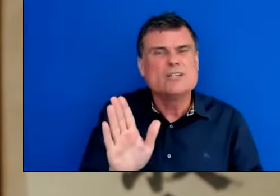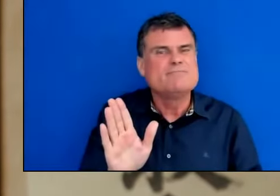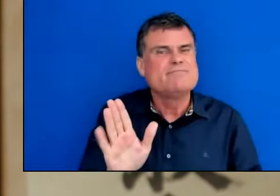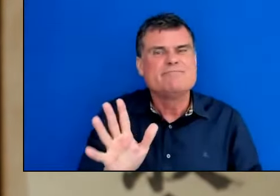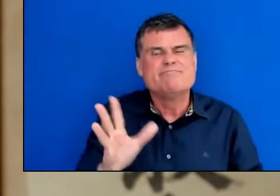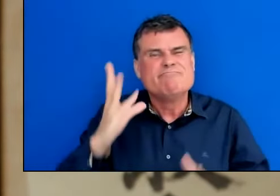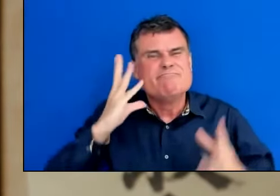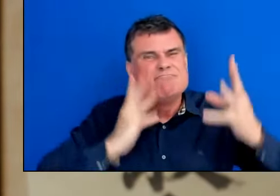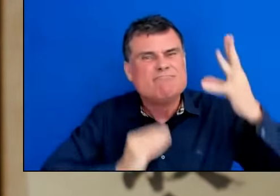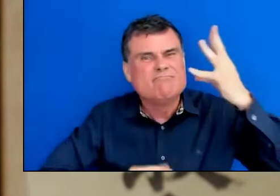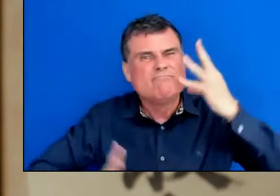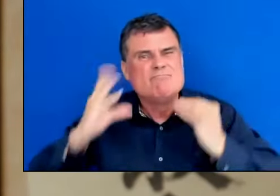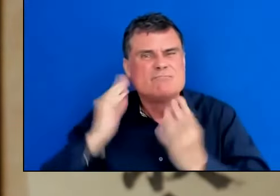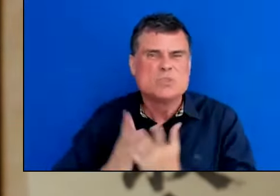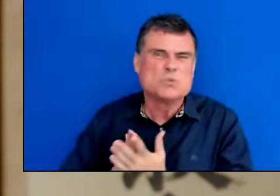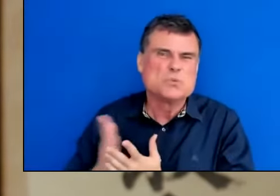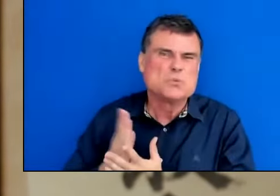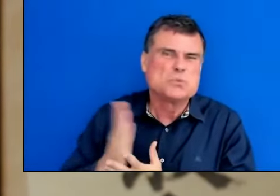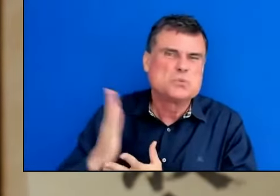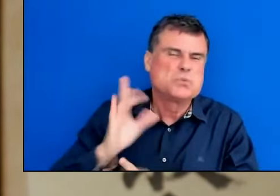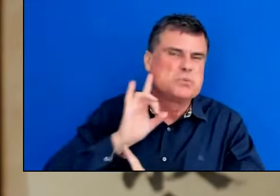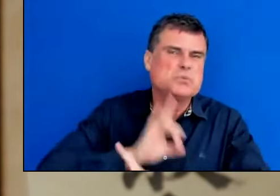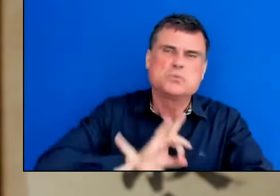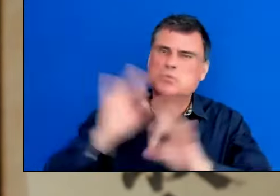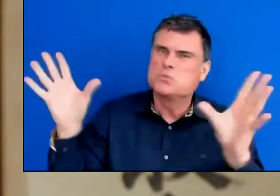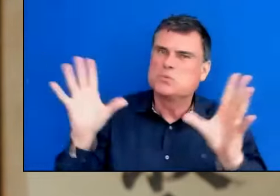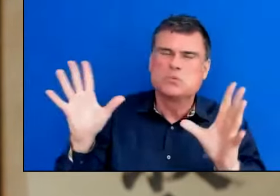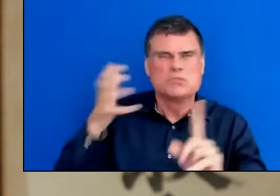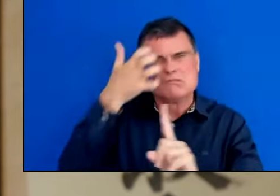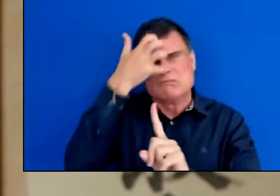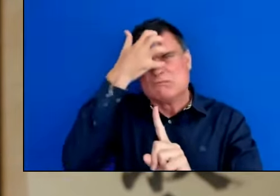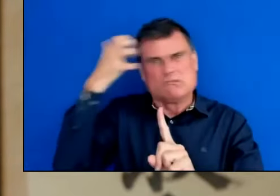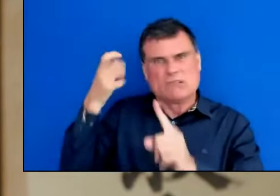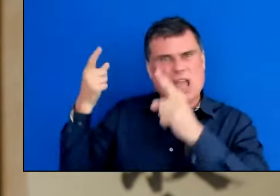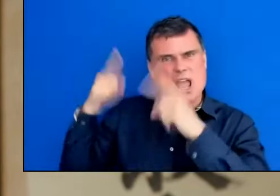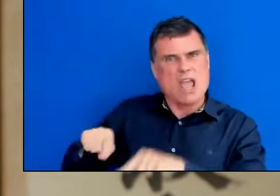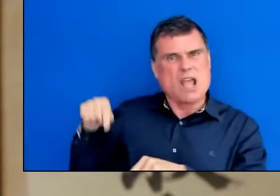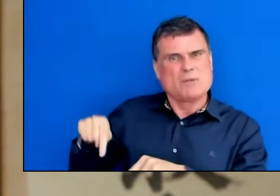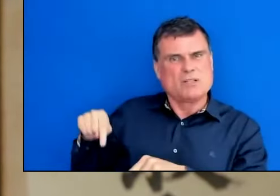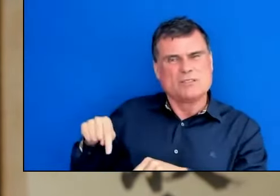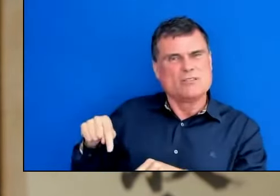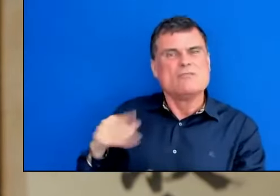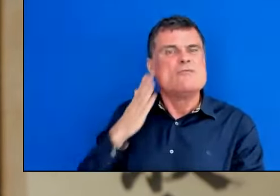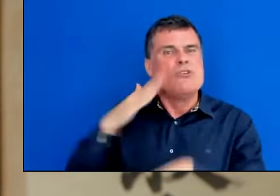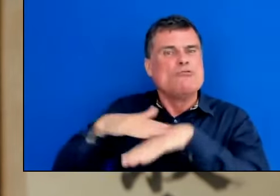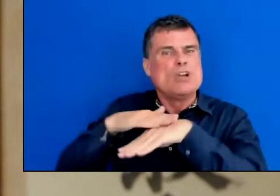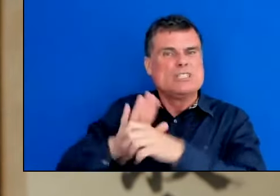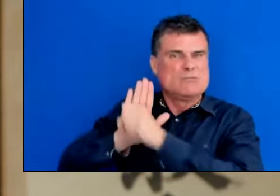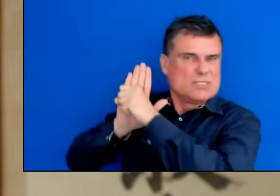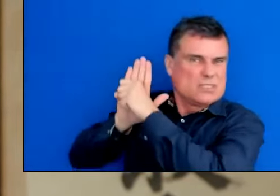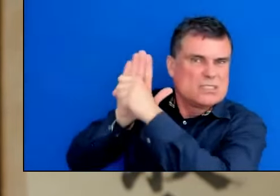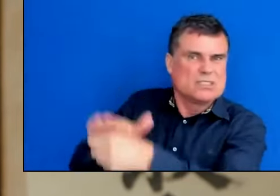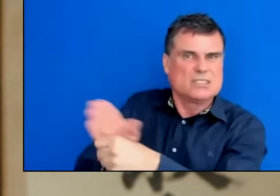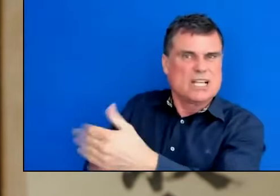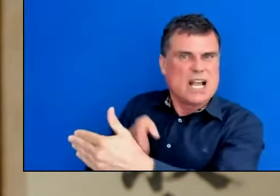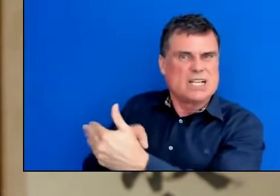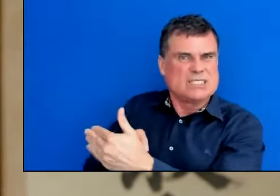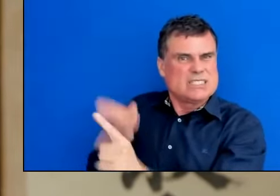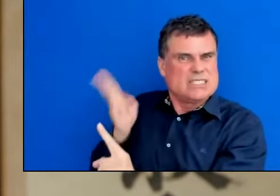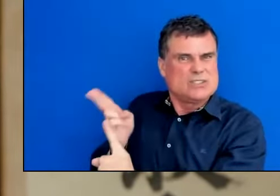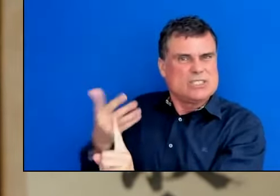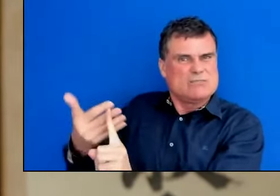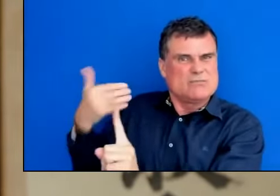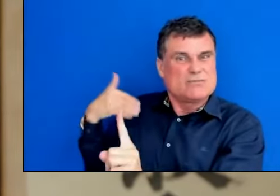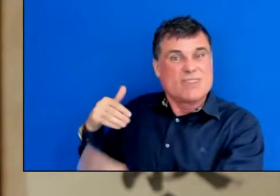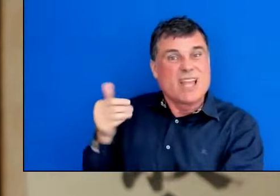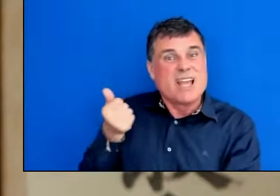firsthand the devastating and long-lasting impact of this dark, racist chapter of our history.